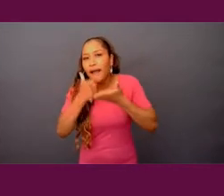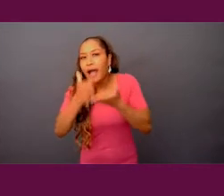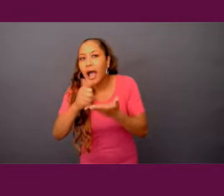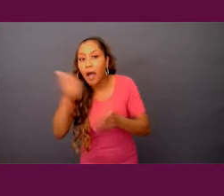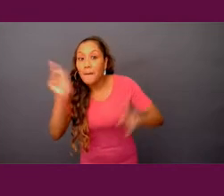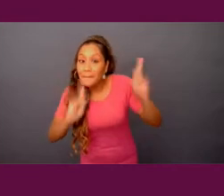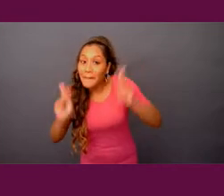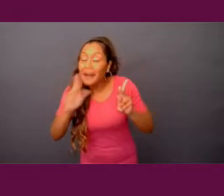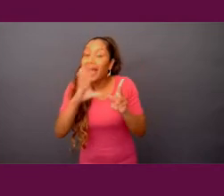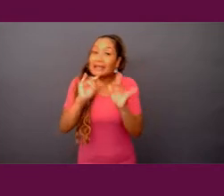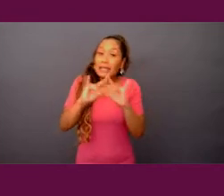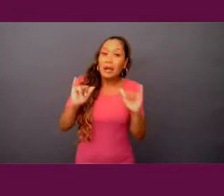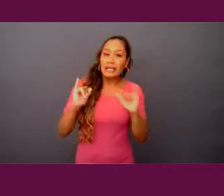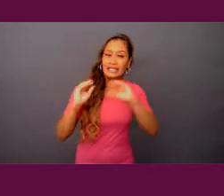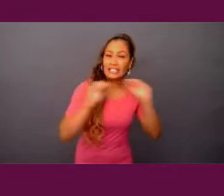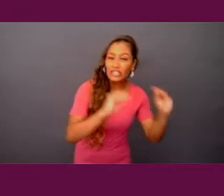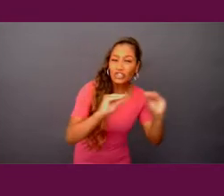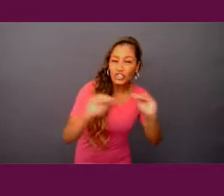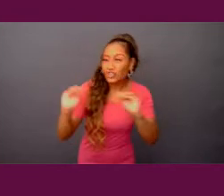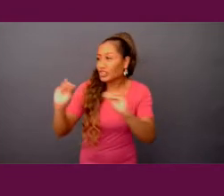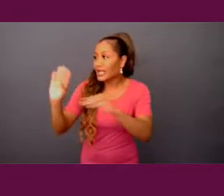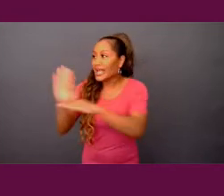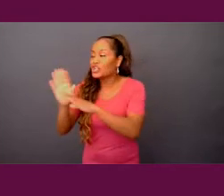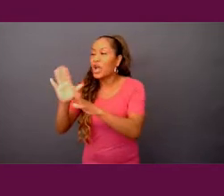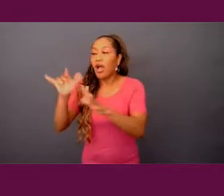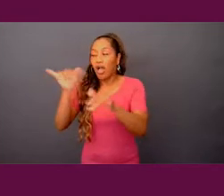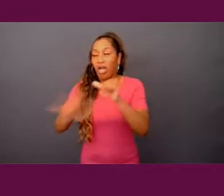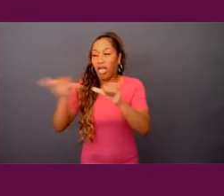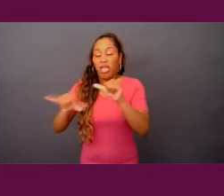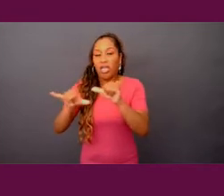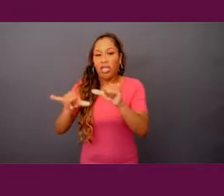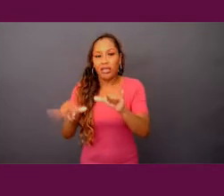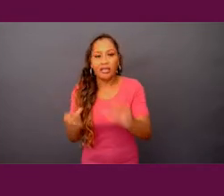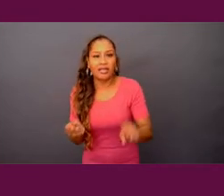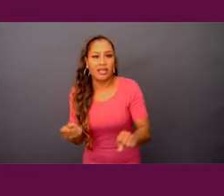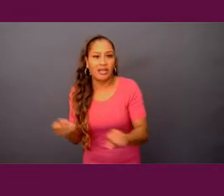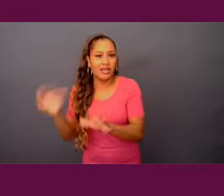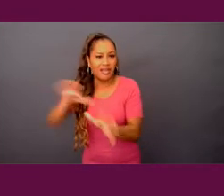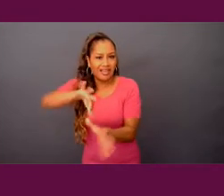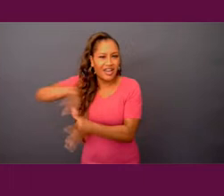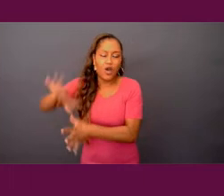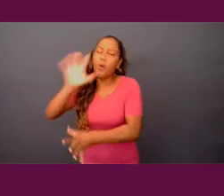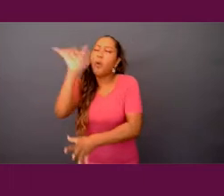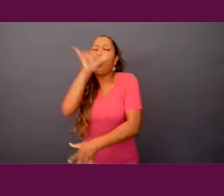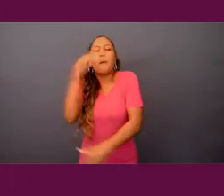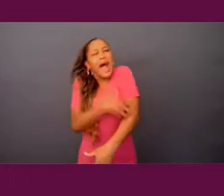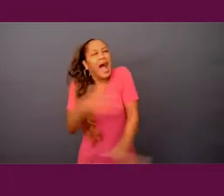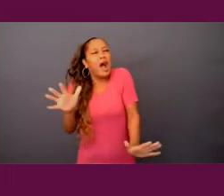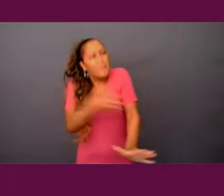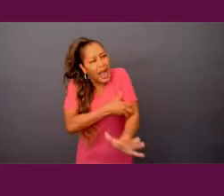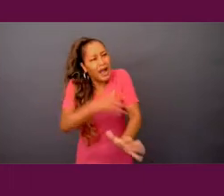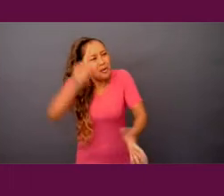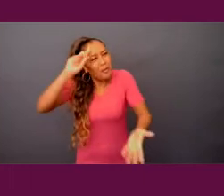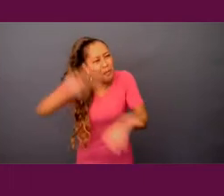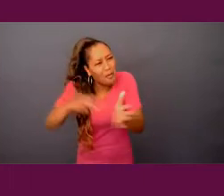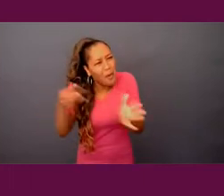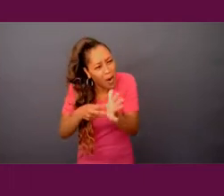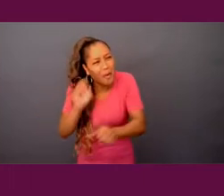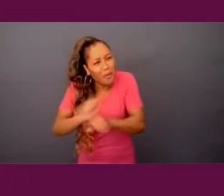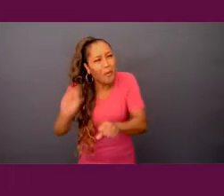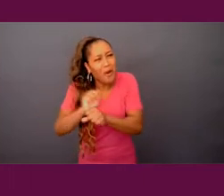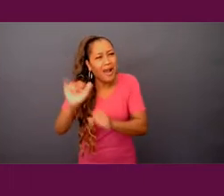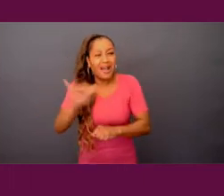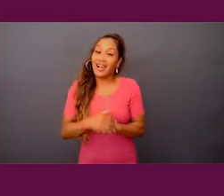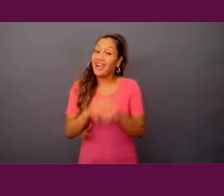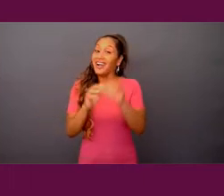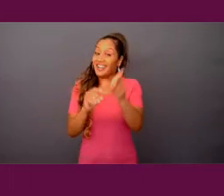also teaching an industry to unlearn its traditional ways is powerful, purpose-driven work. That could